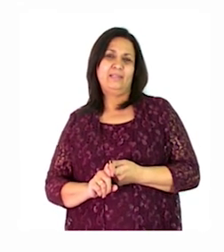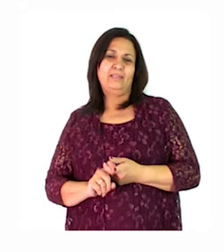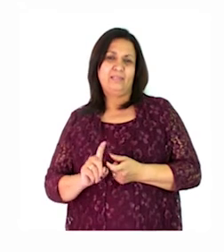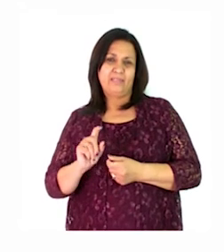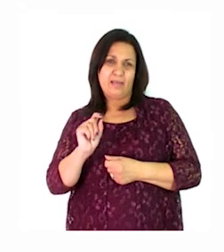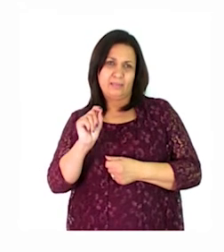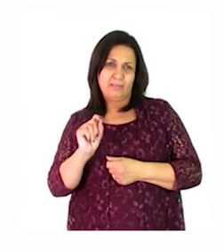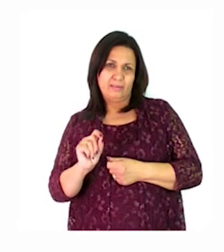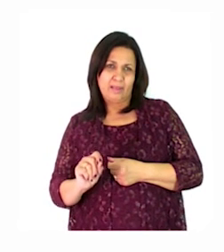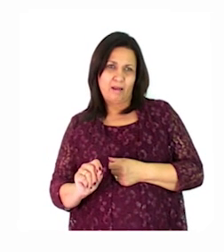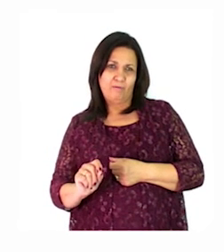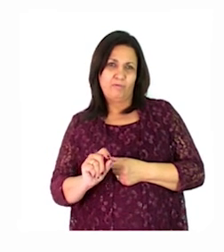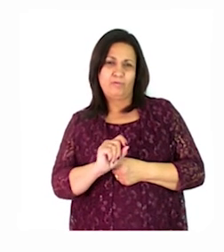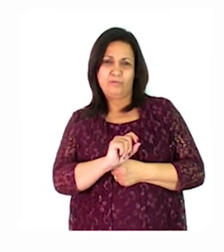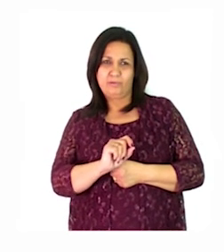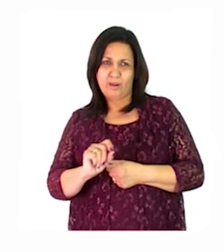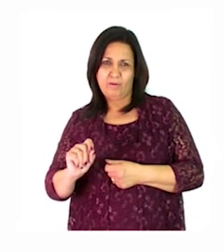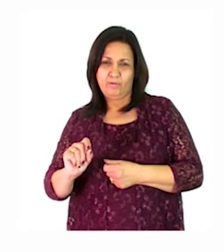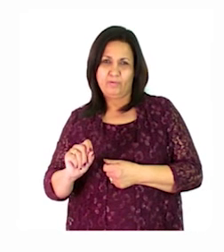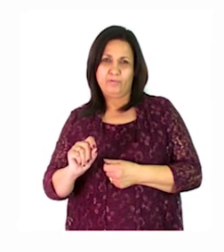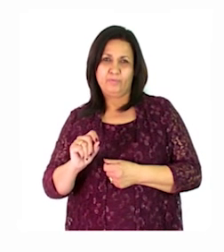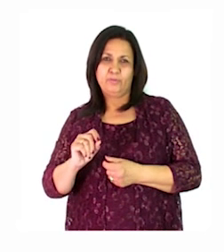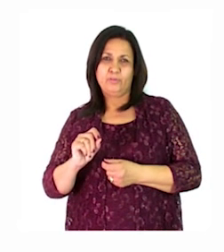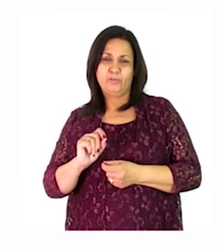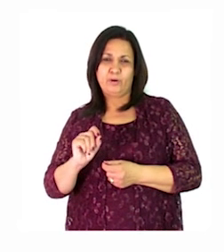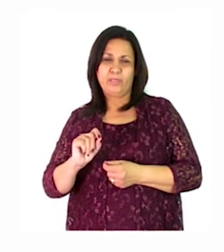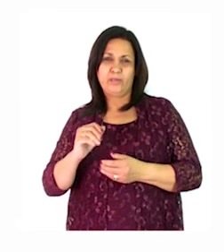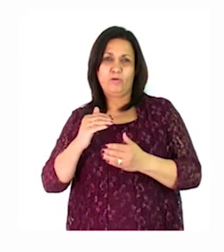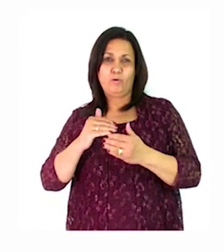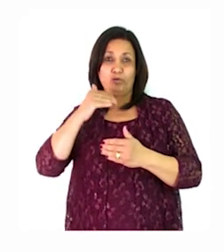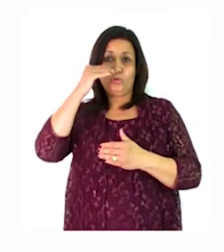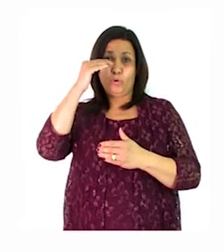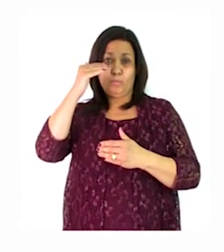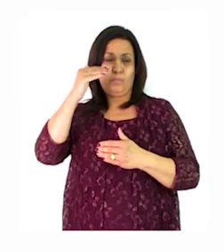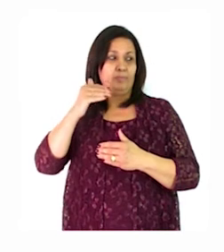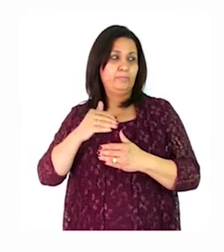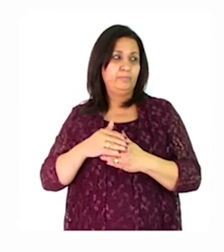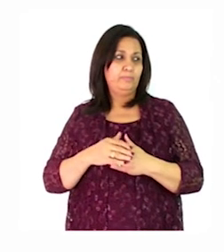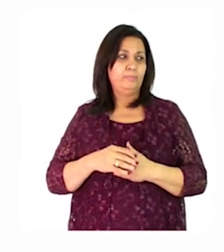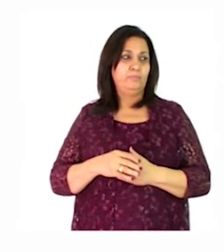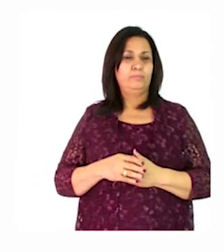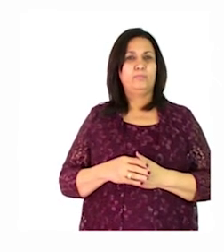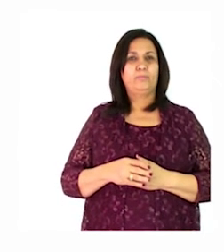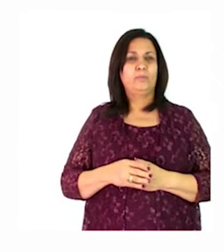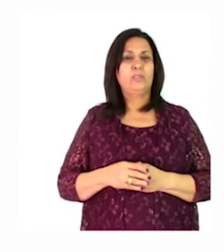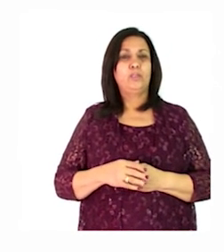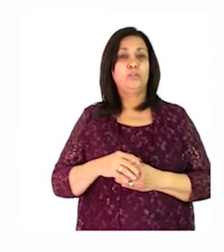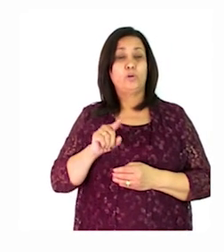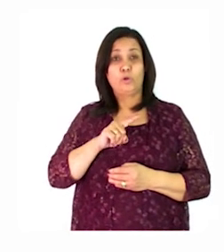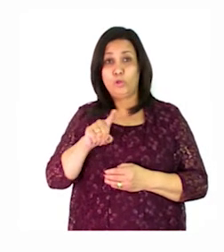on the top line, just on top of 2. So all you need to do to complete